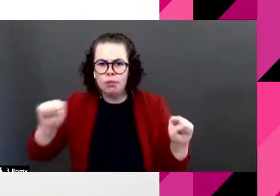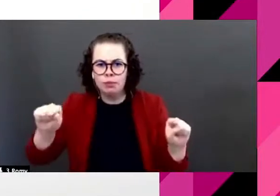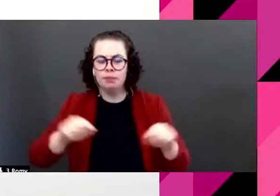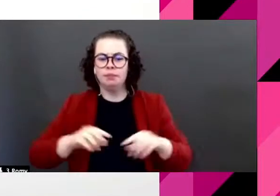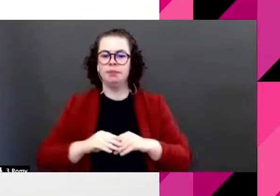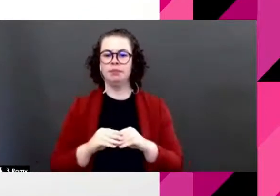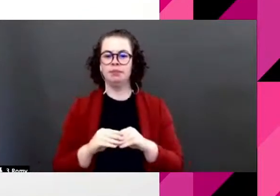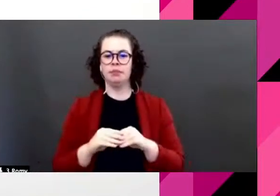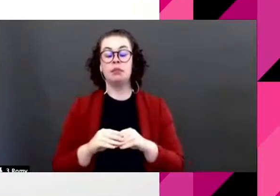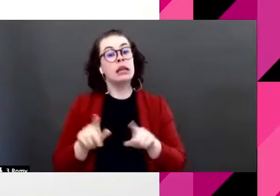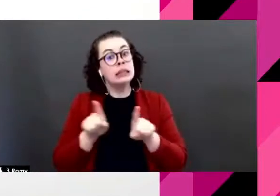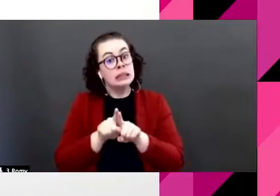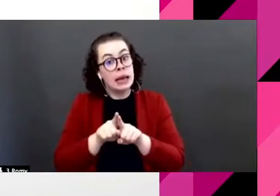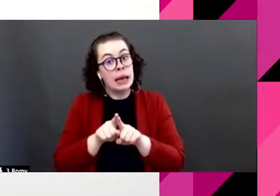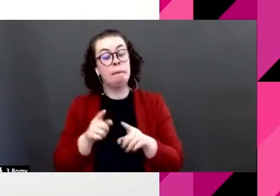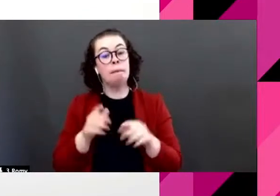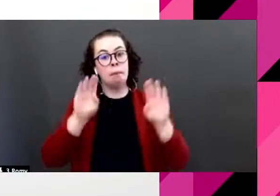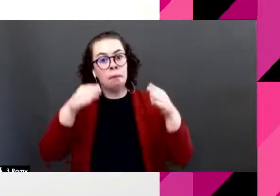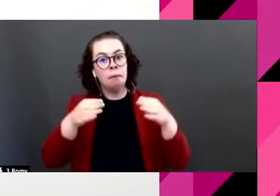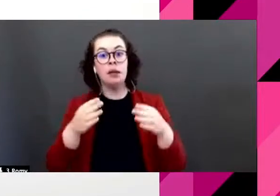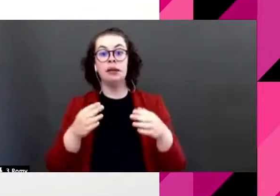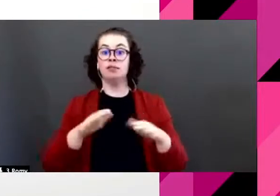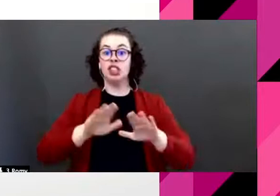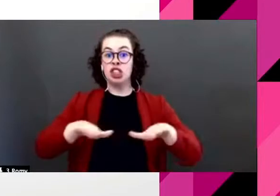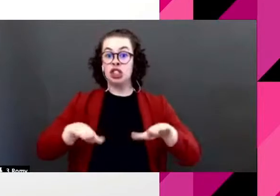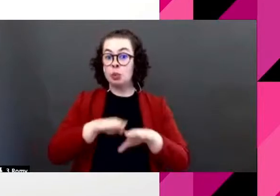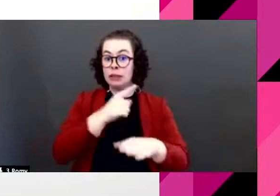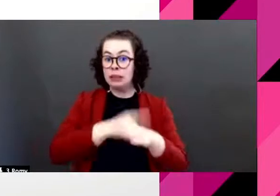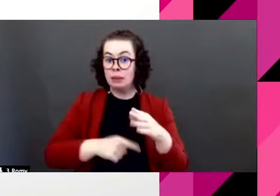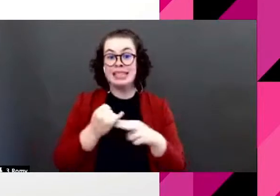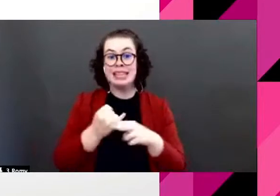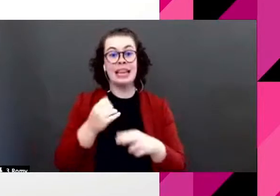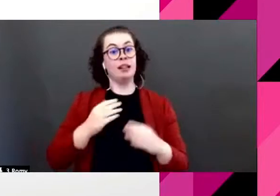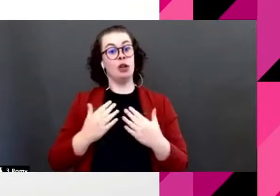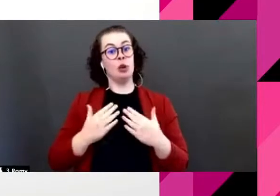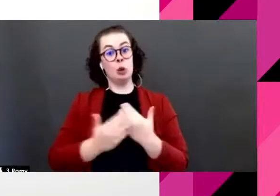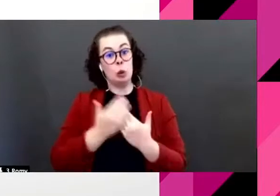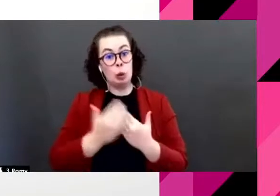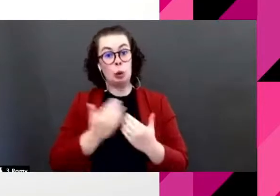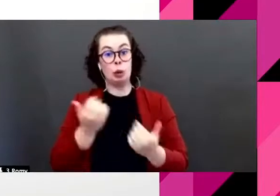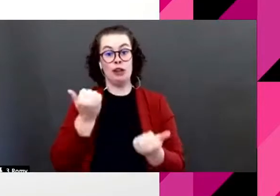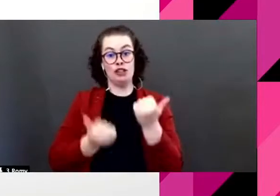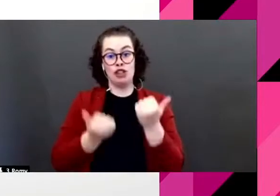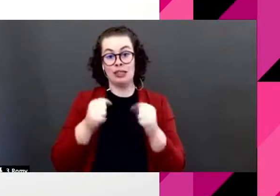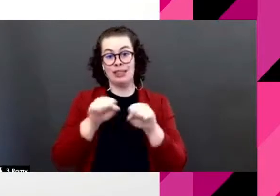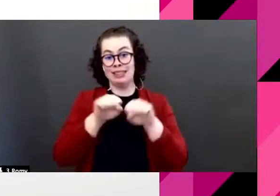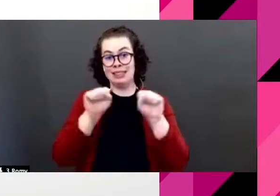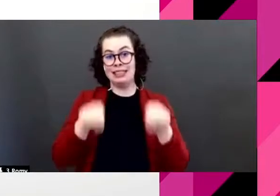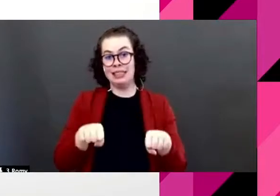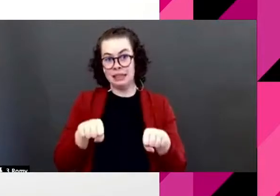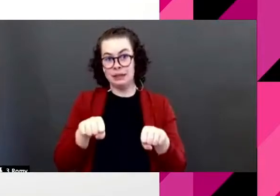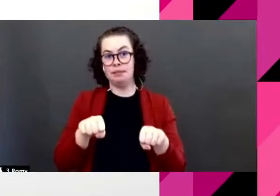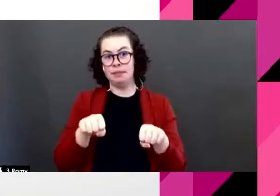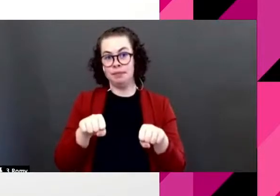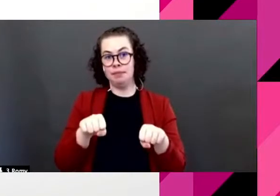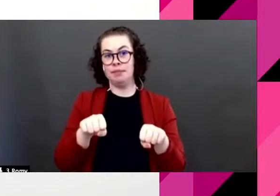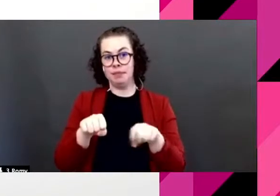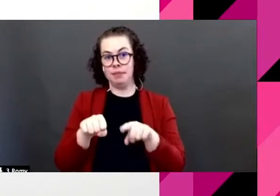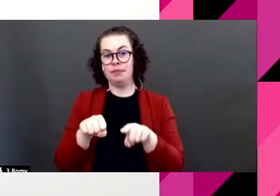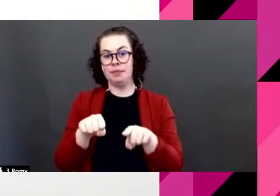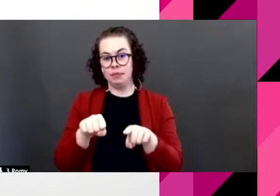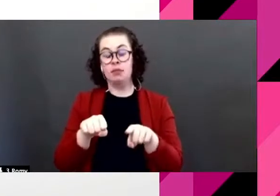for discussion on children with disabilities in the youth justice system. and the issues of supporting